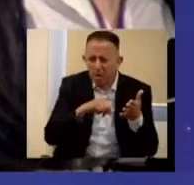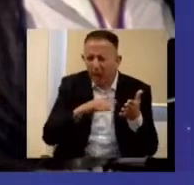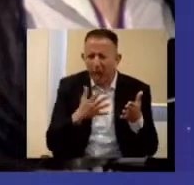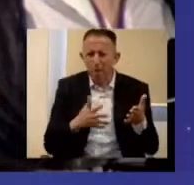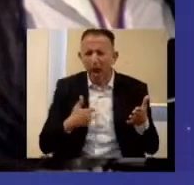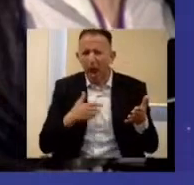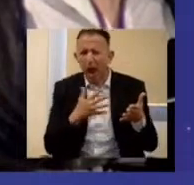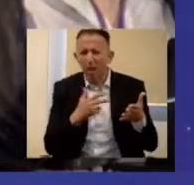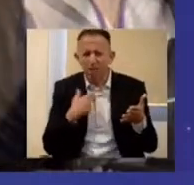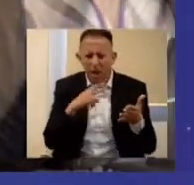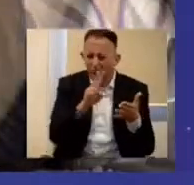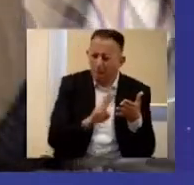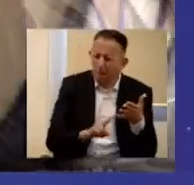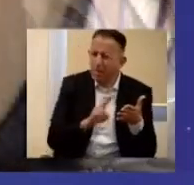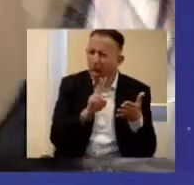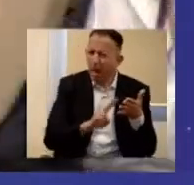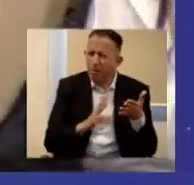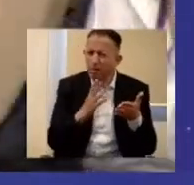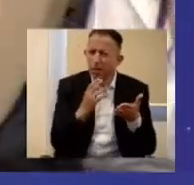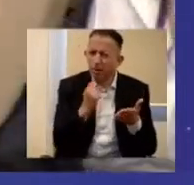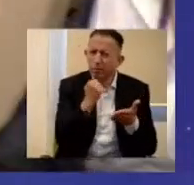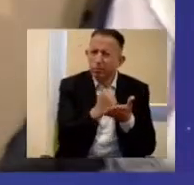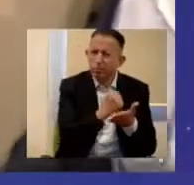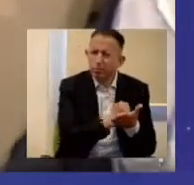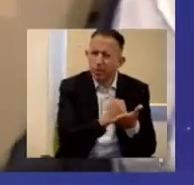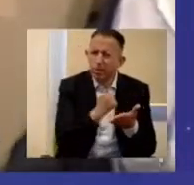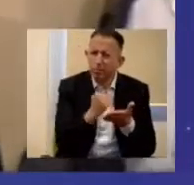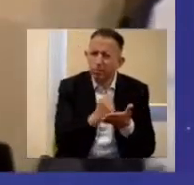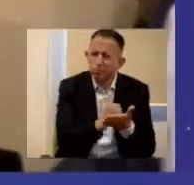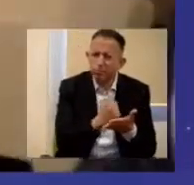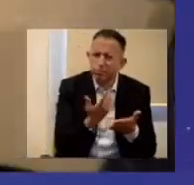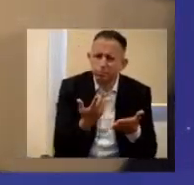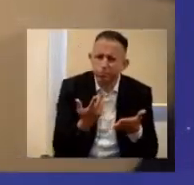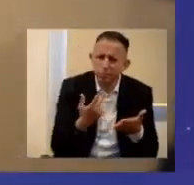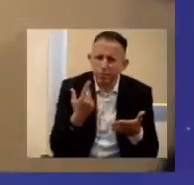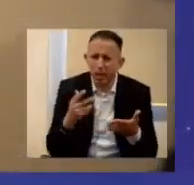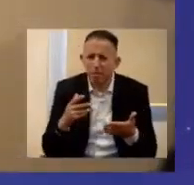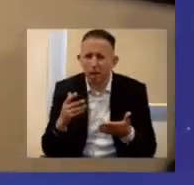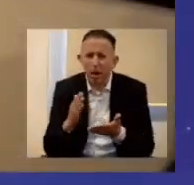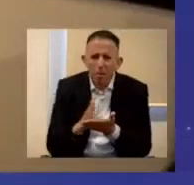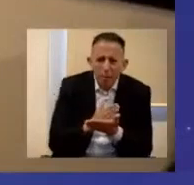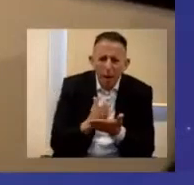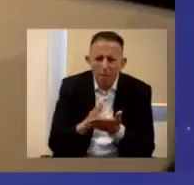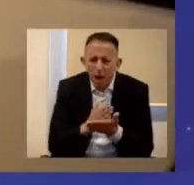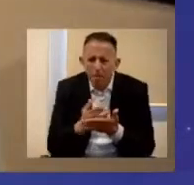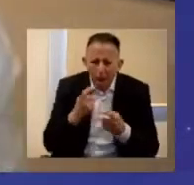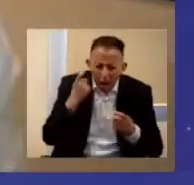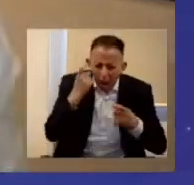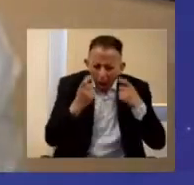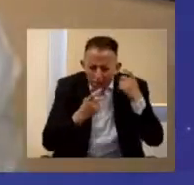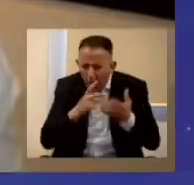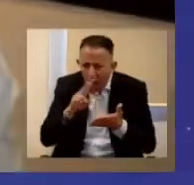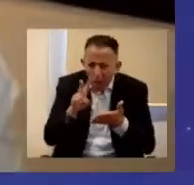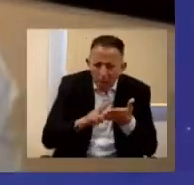of episode in the learning process. So if assessment becomes really continuous,